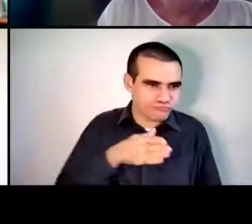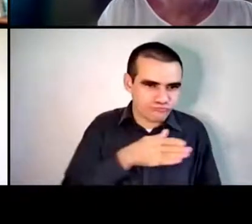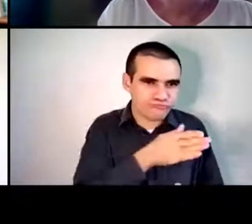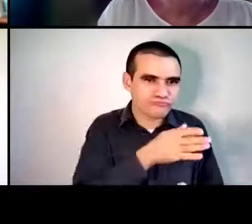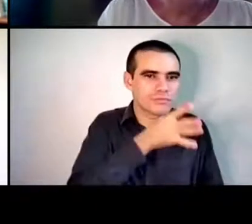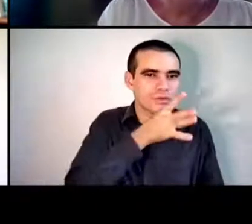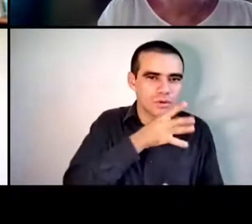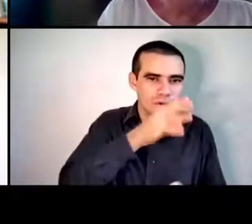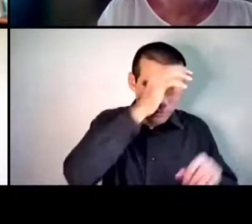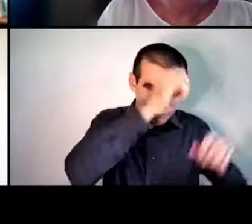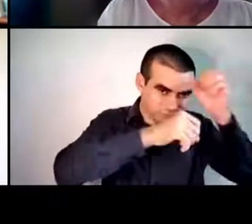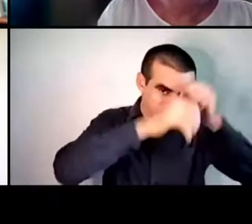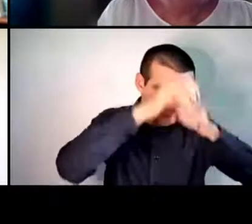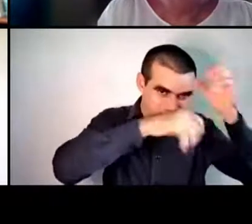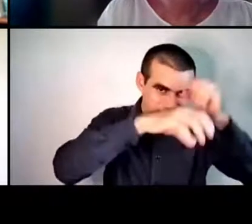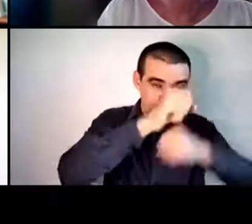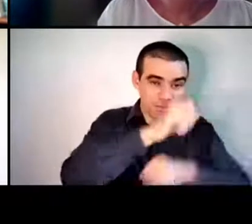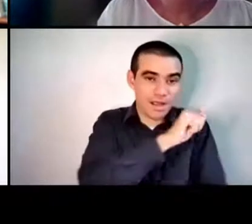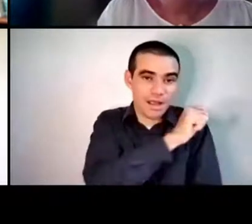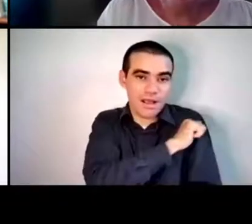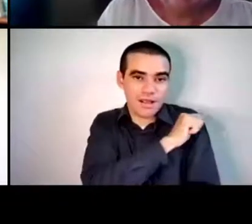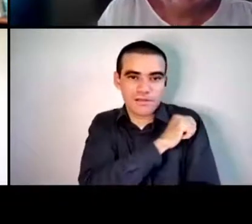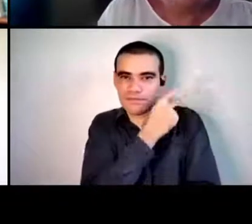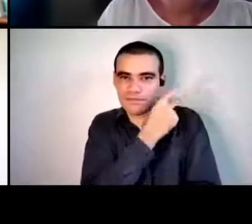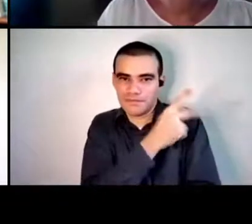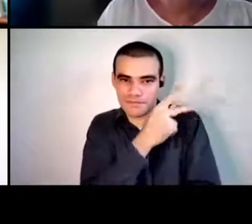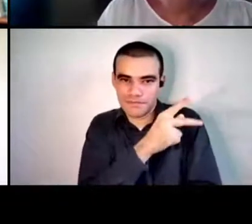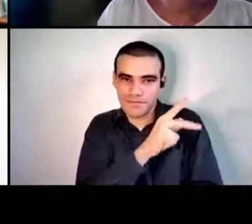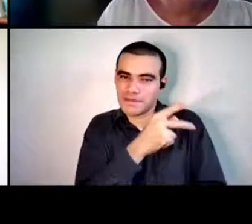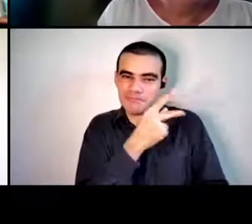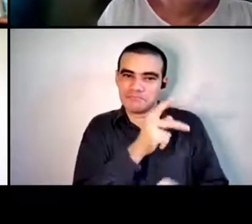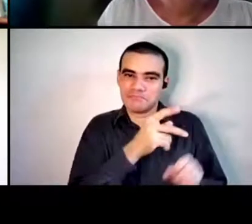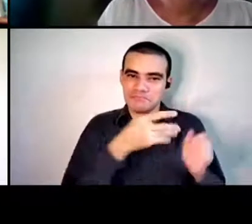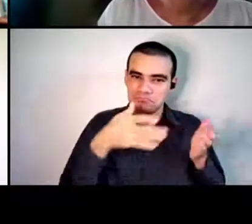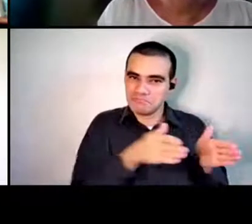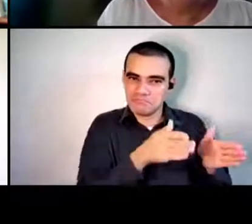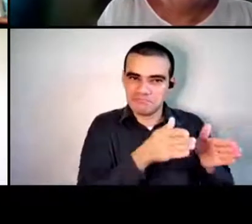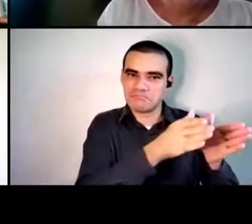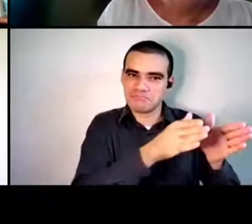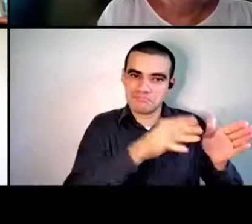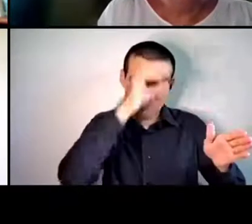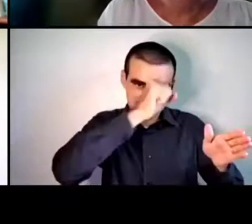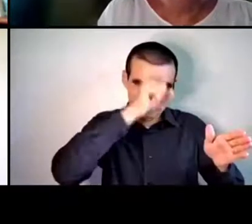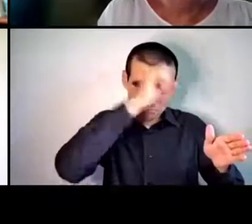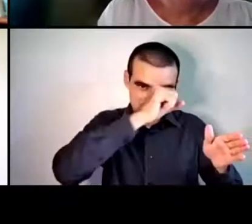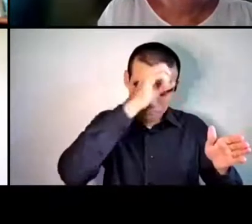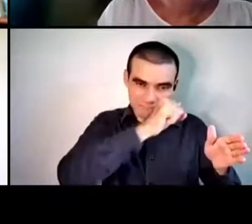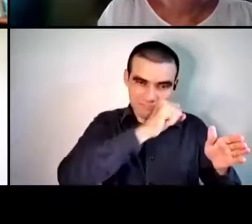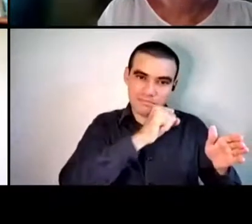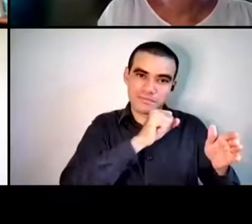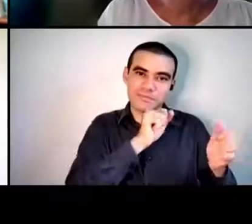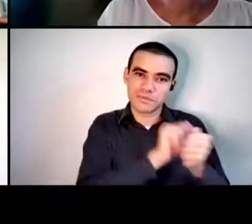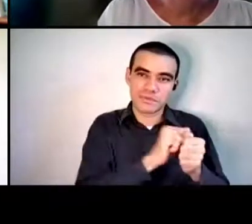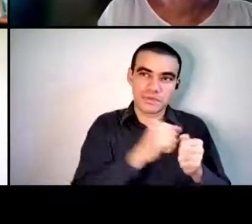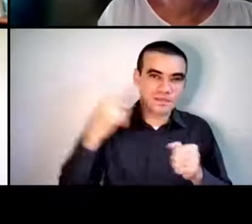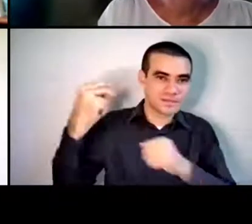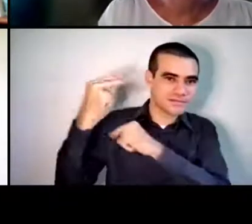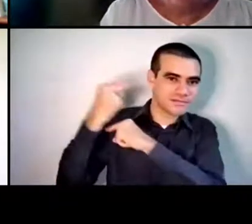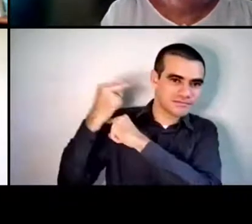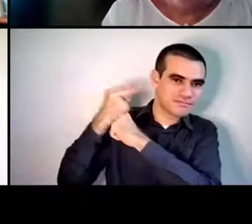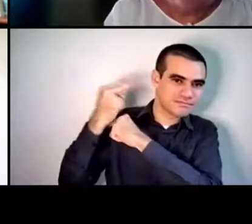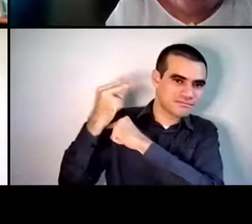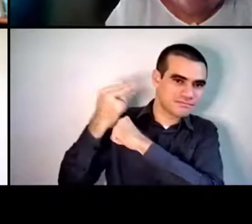of knowledge, in which the students can build their own knowledge journey along with